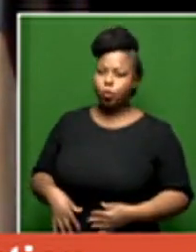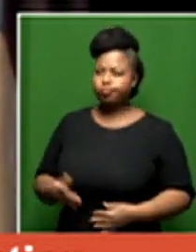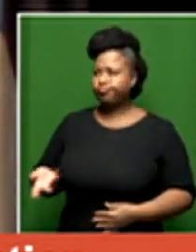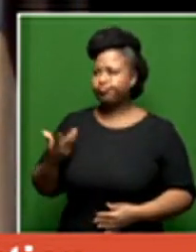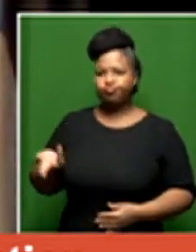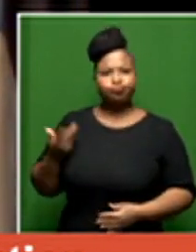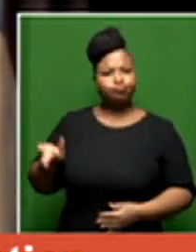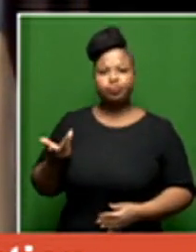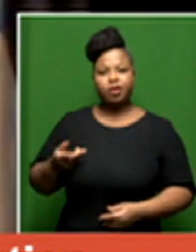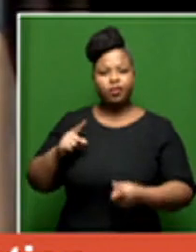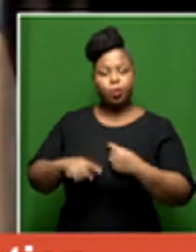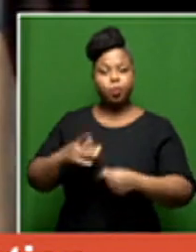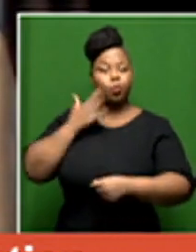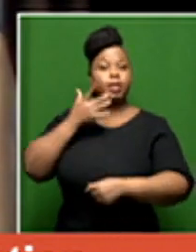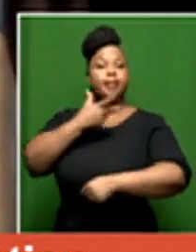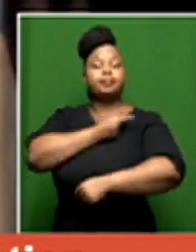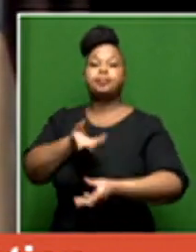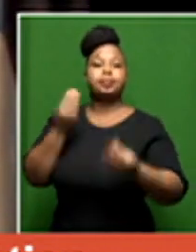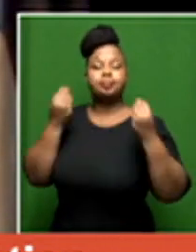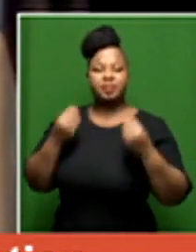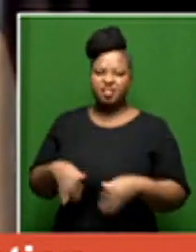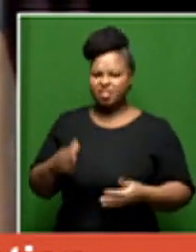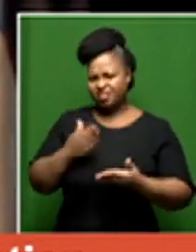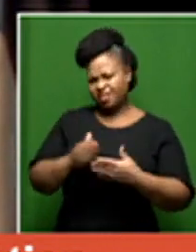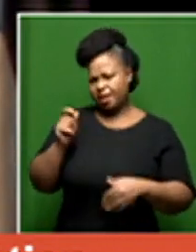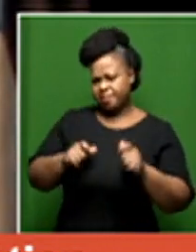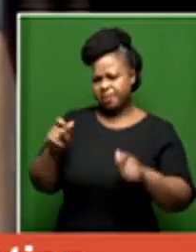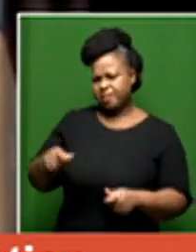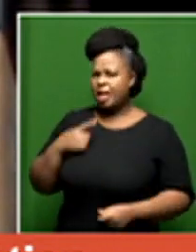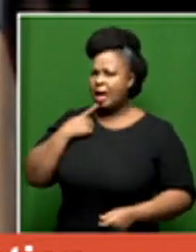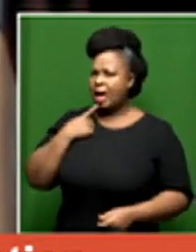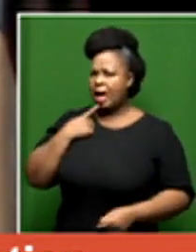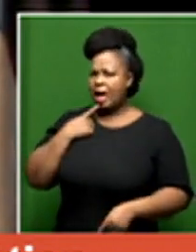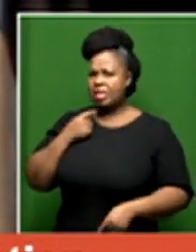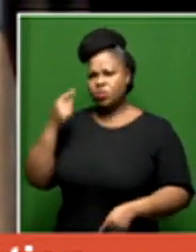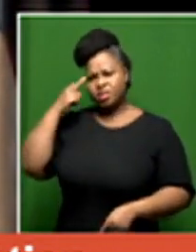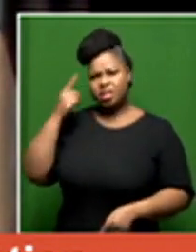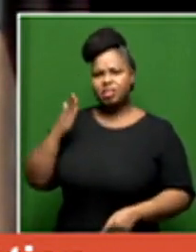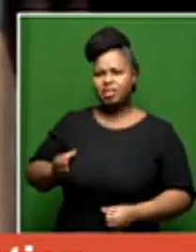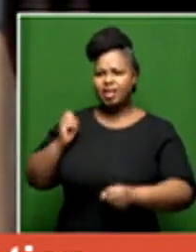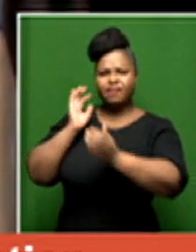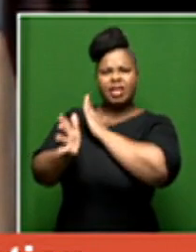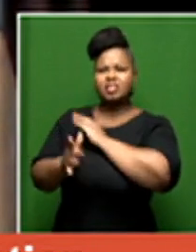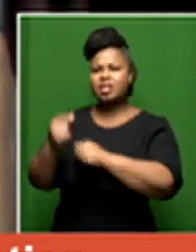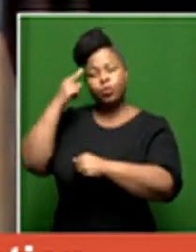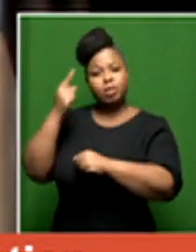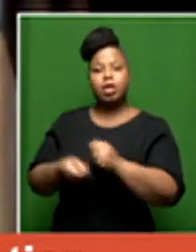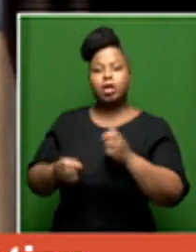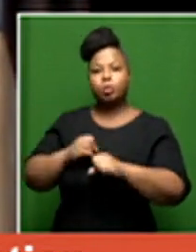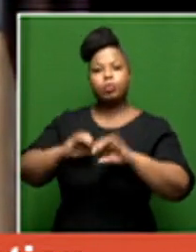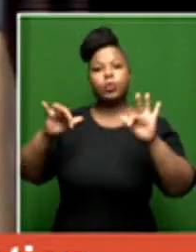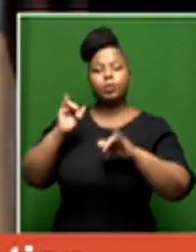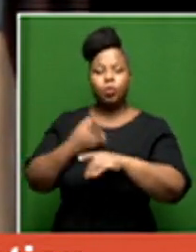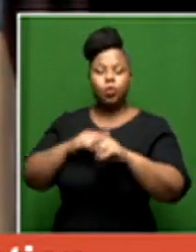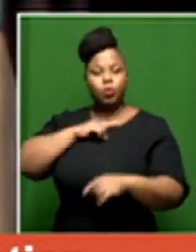of a vaccination. And some of the people, they will mistake the side effects with the adverse events. The